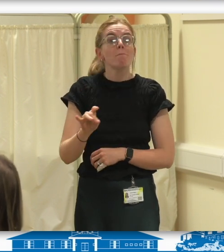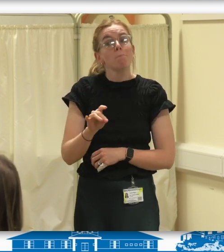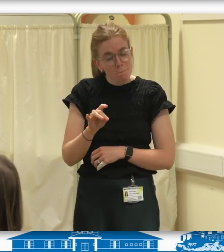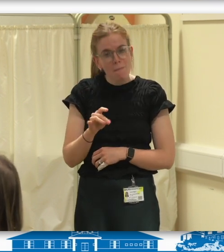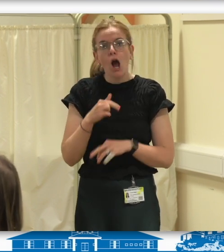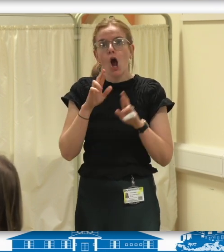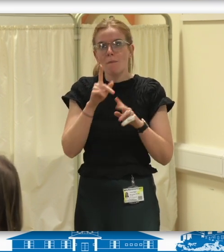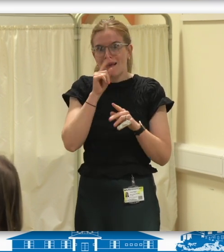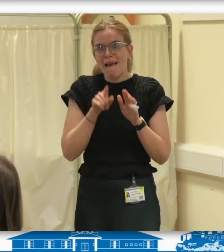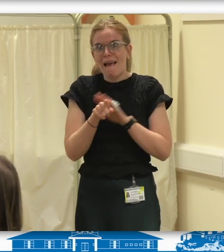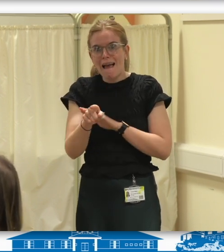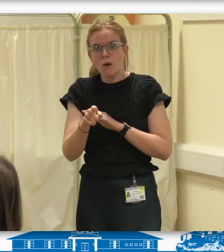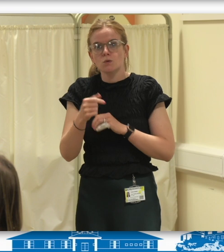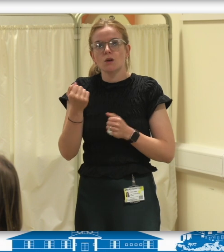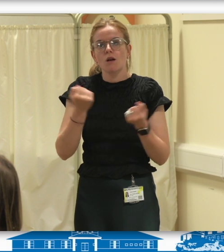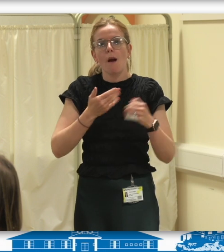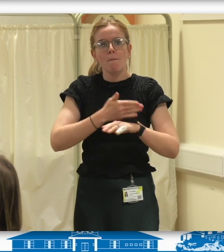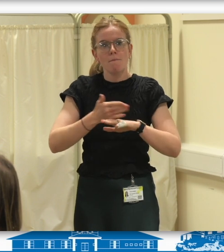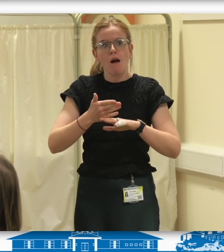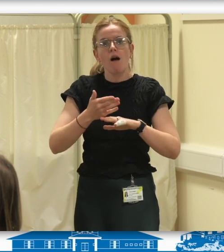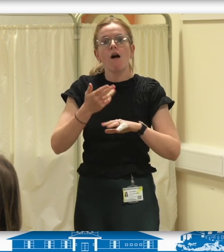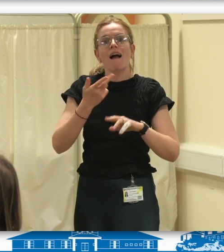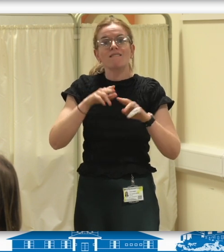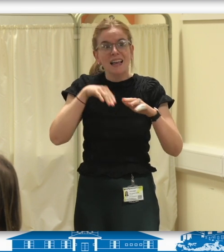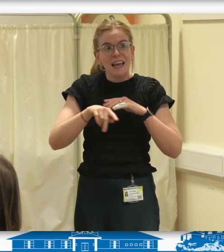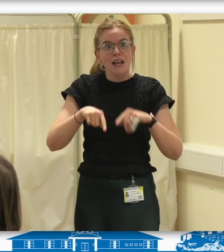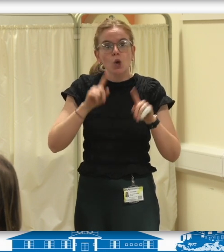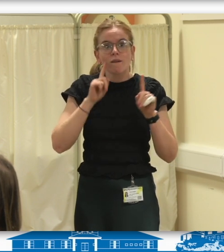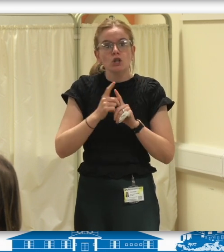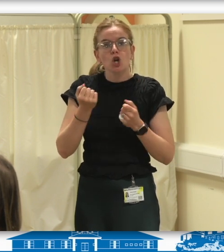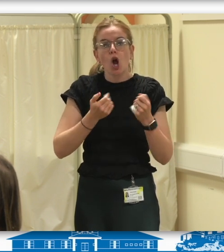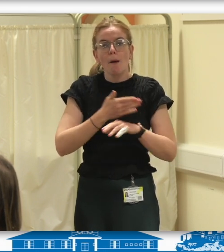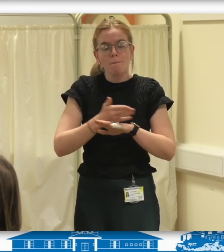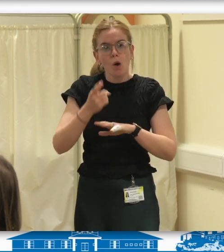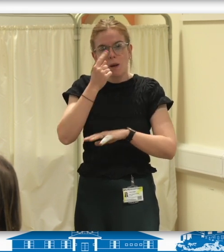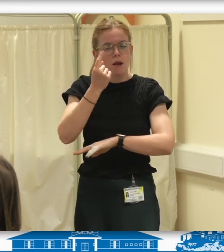you can exit the car park. The barrier should just lift if you're in the university car park. You shouldn't need